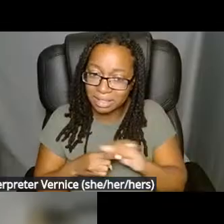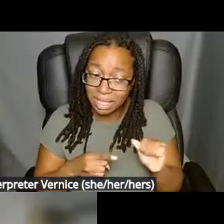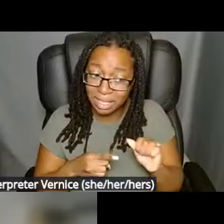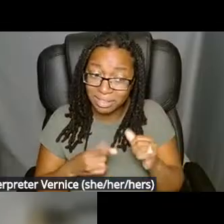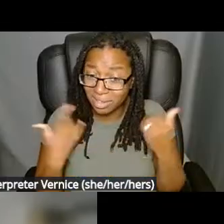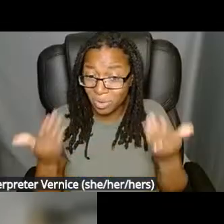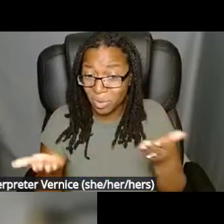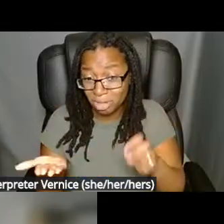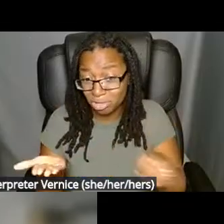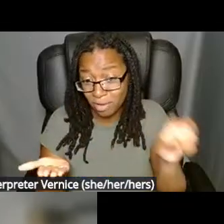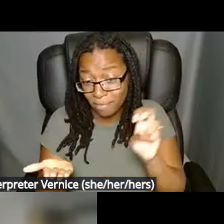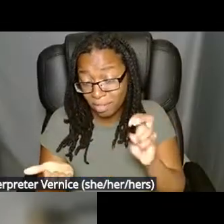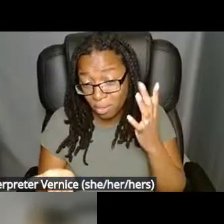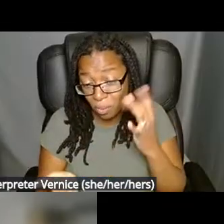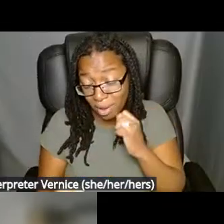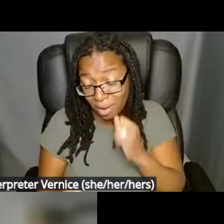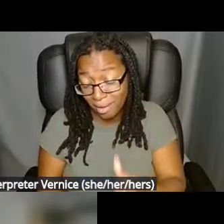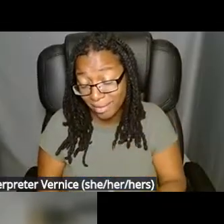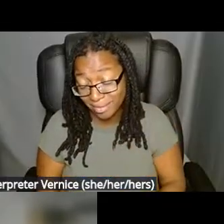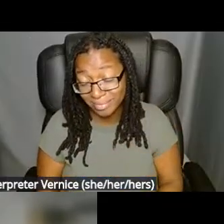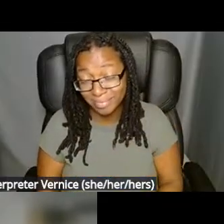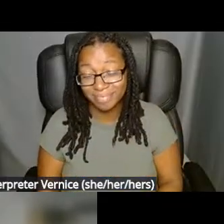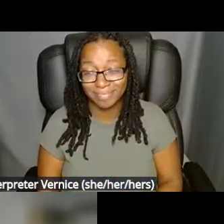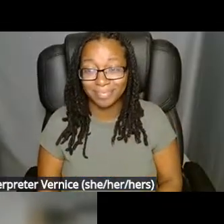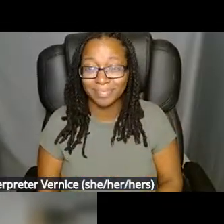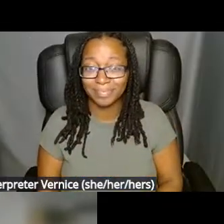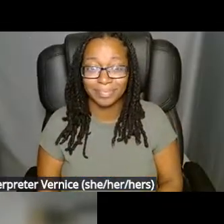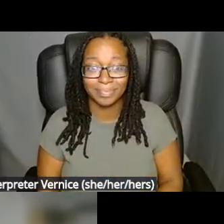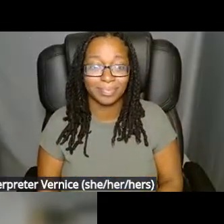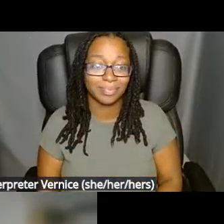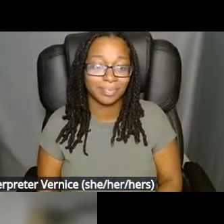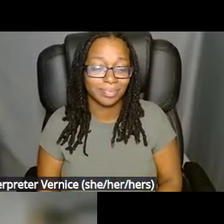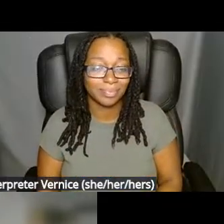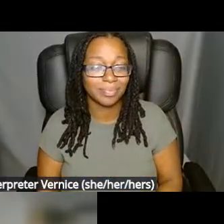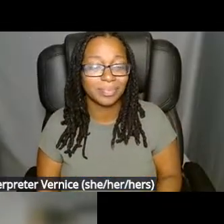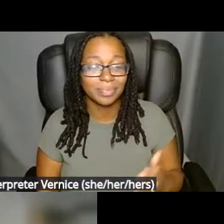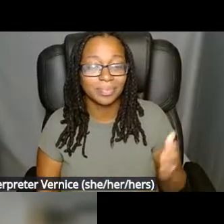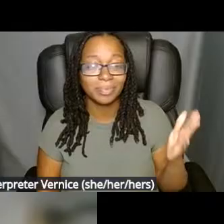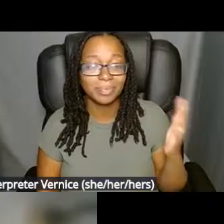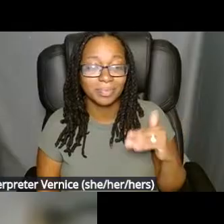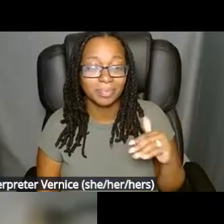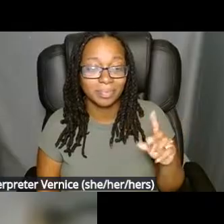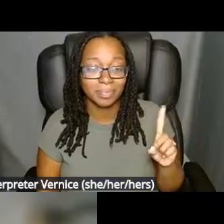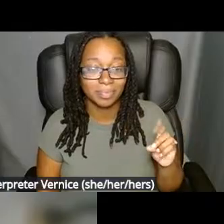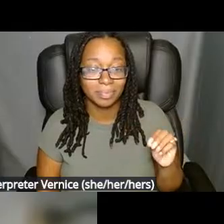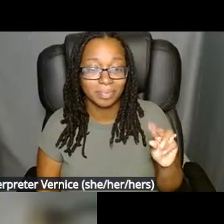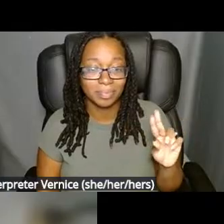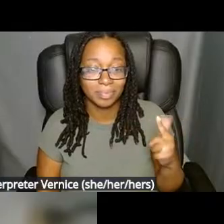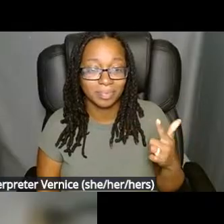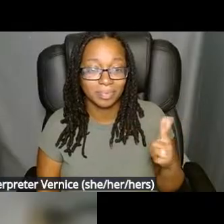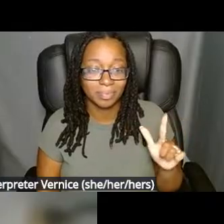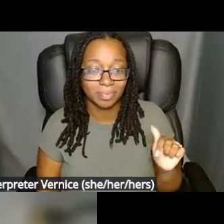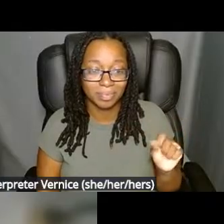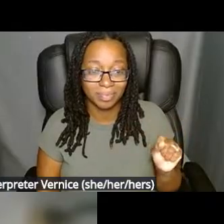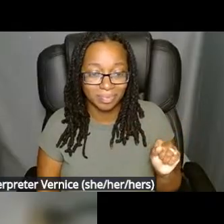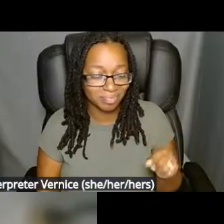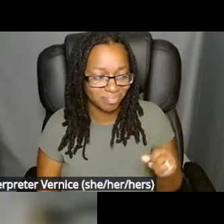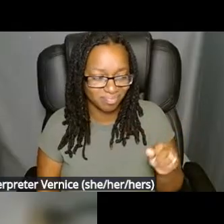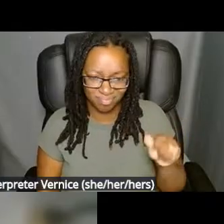Yeah. Traveling's good. Douglas? Yeah, just to echo what you said. This is like